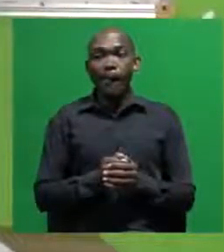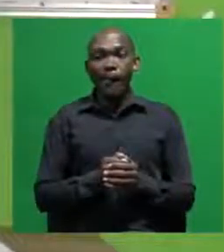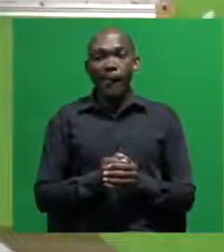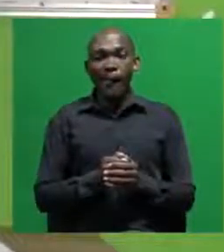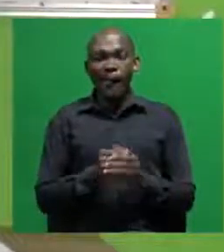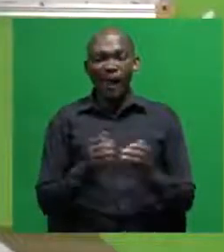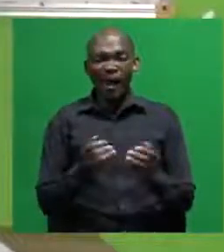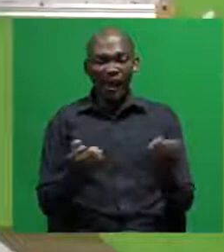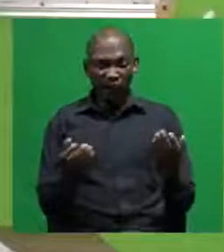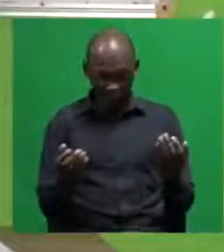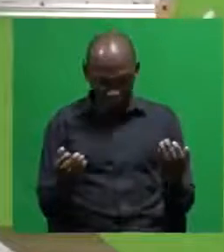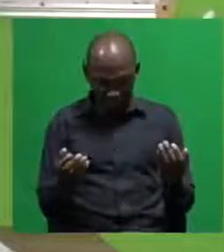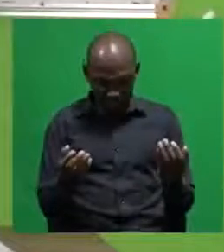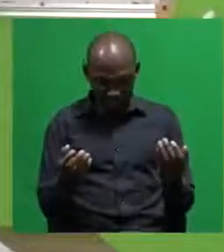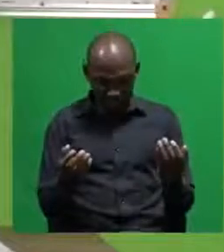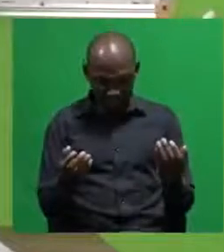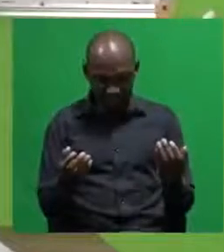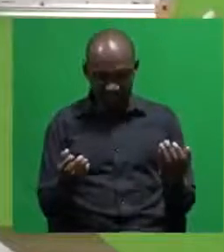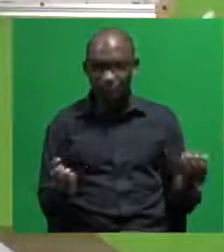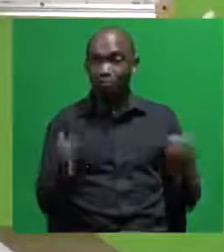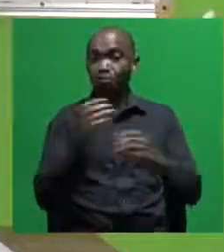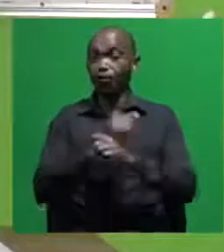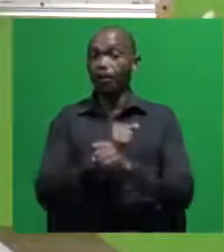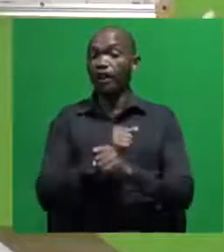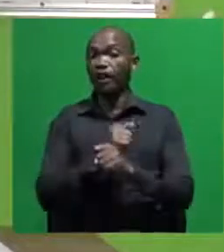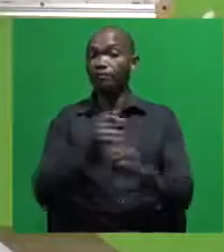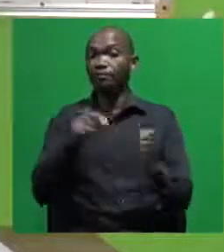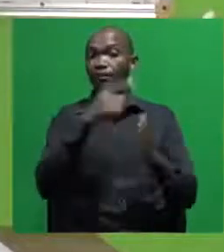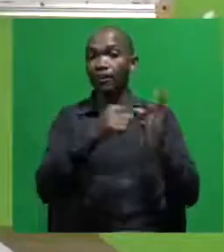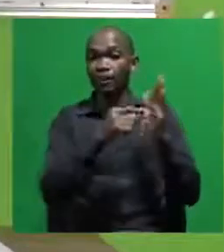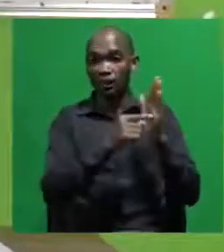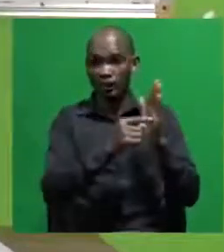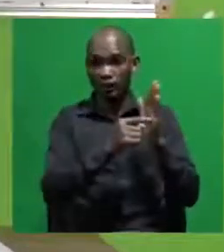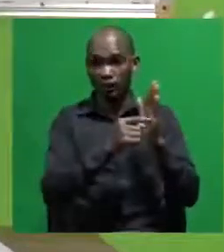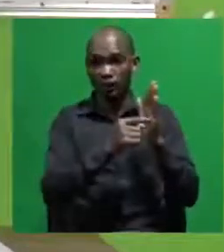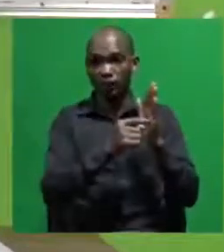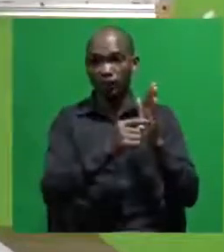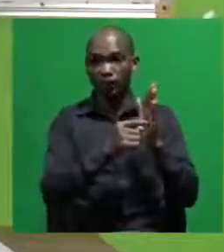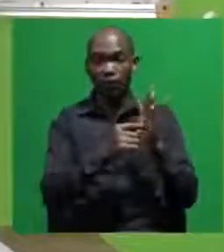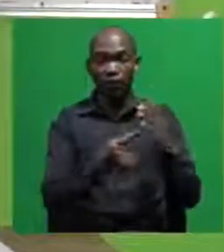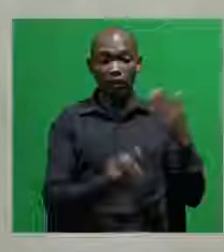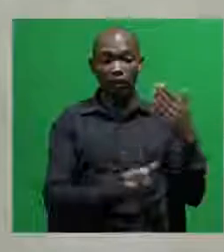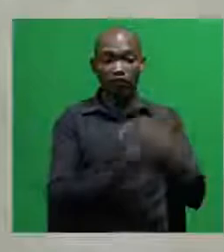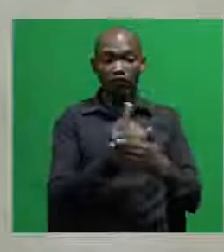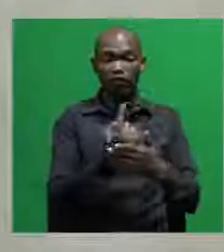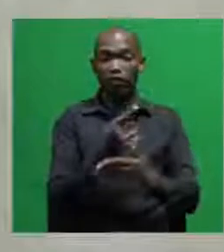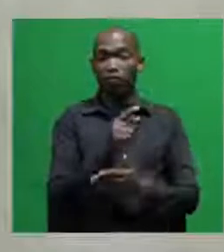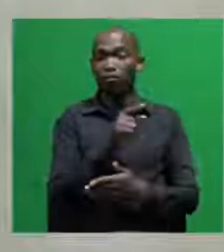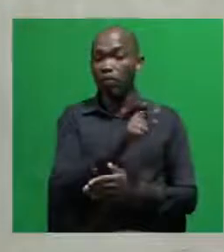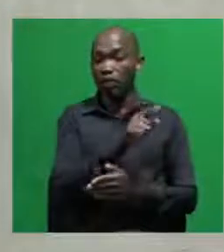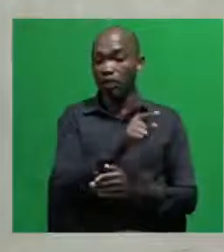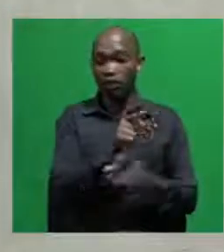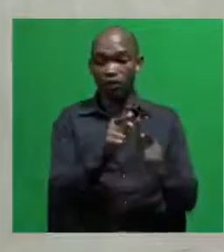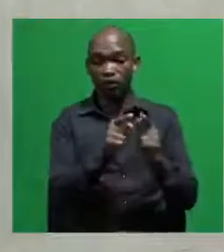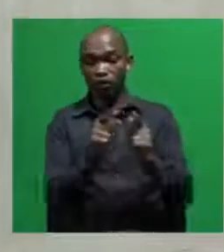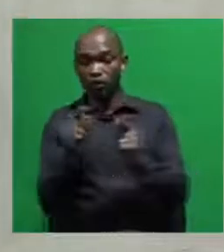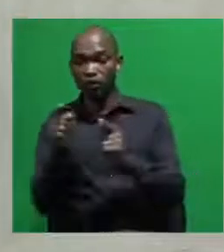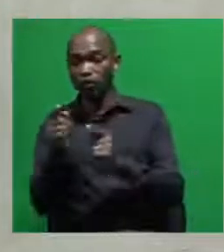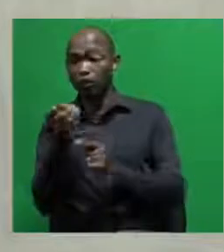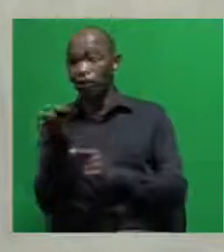We have the center of the sphere, which is O. Then from here to here,